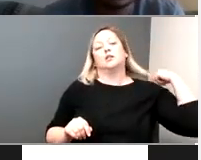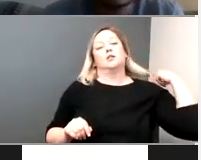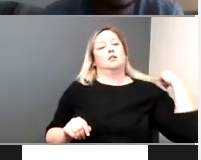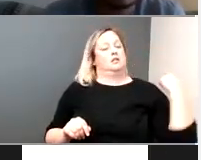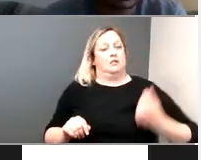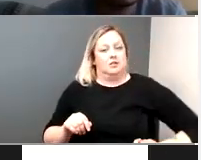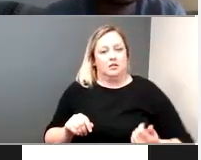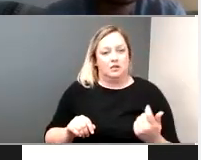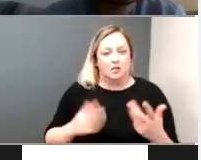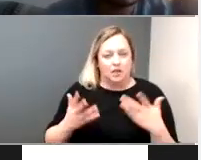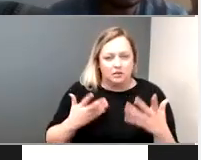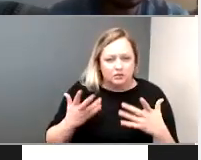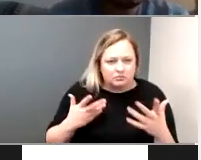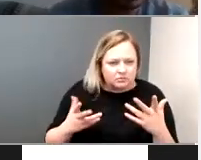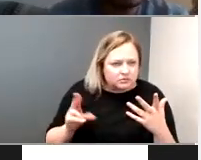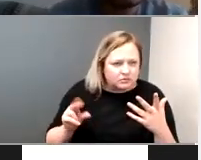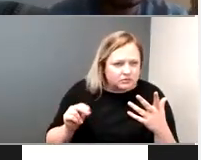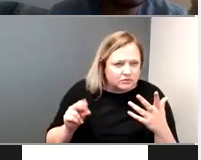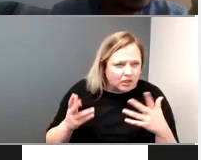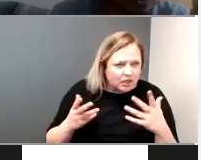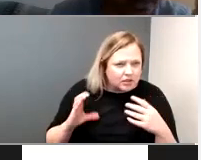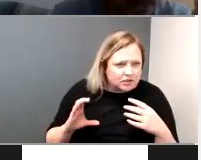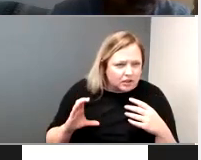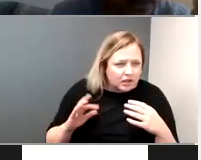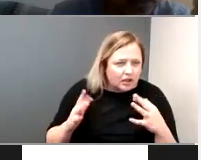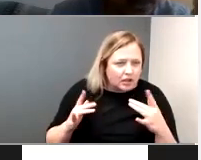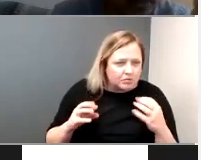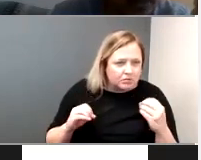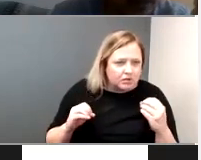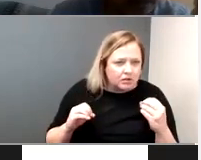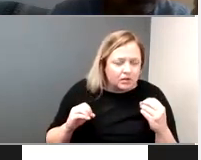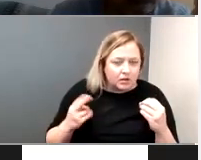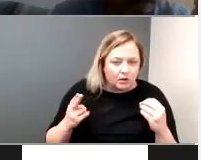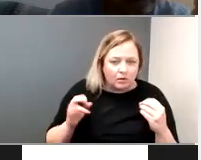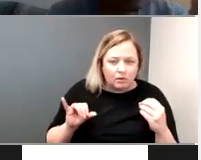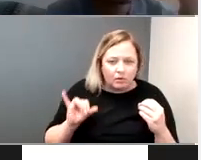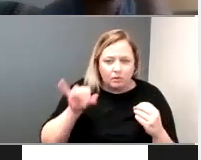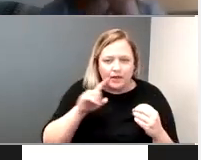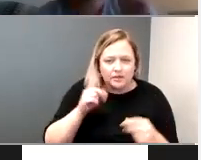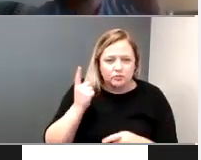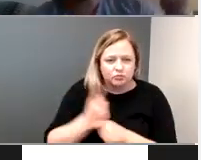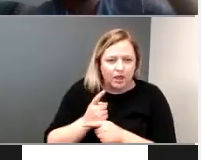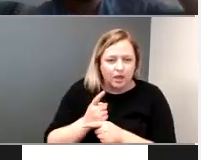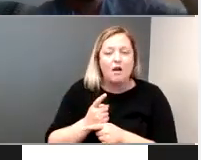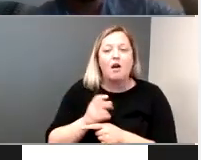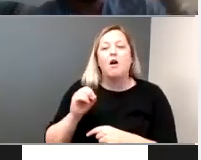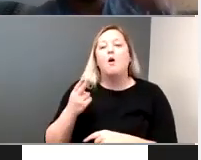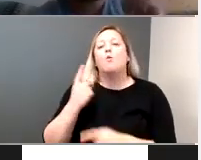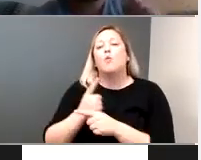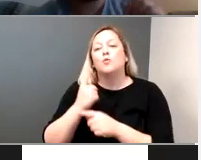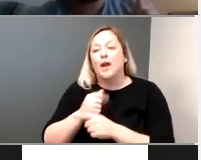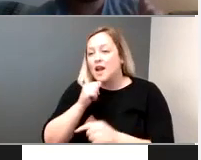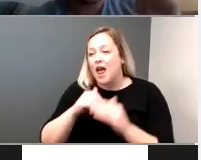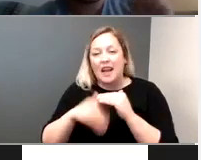Taha, no, see, best, oh, right, Taha is right. Yes, so it is not less than 50, my